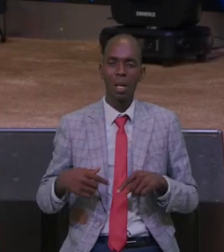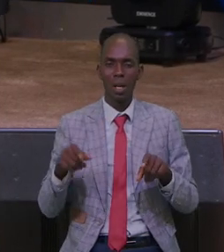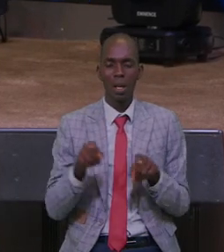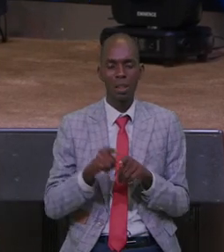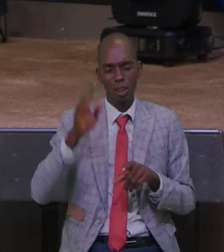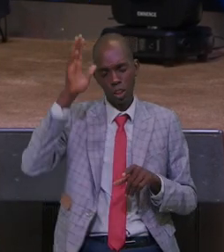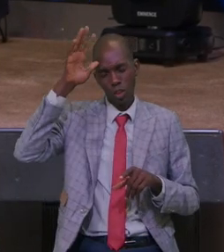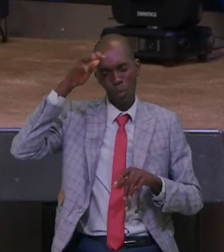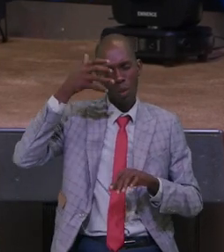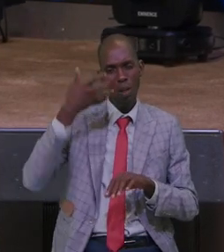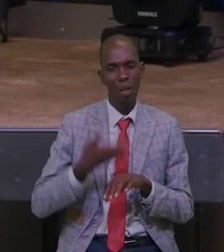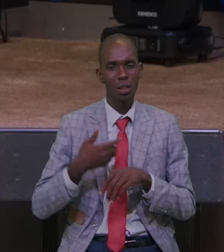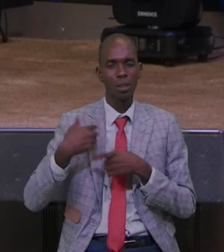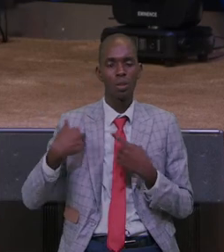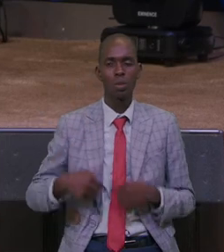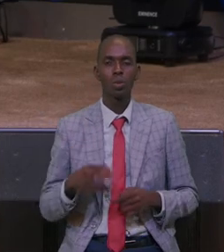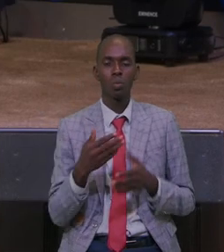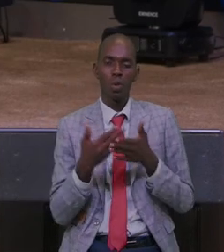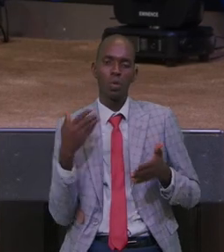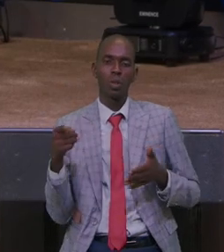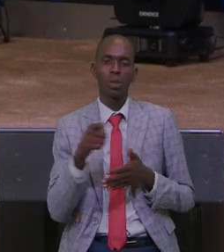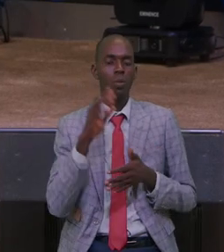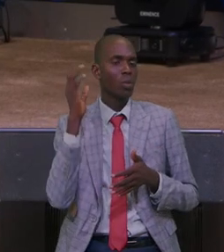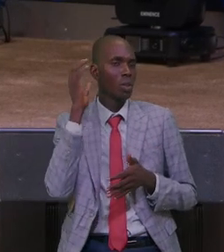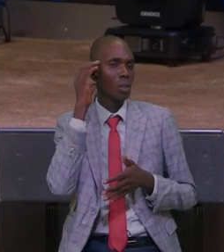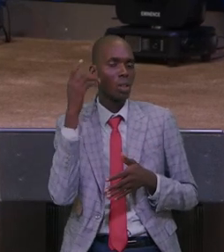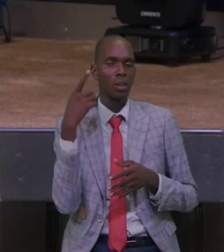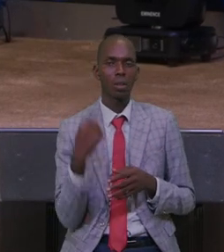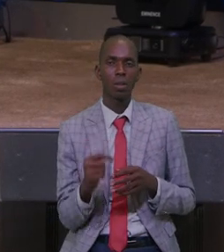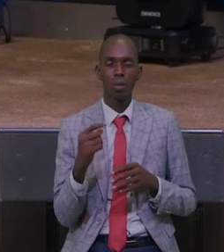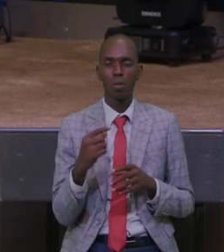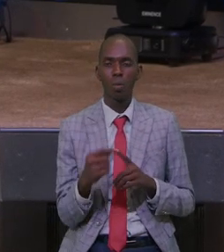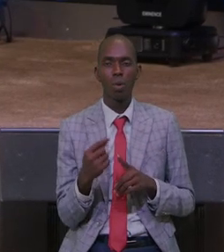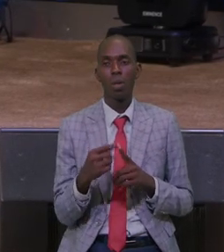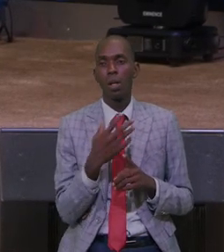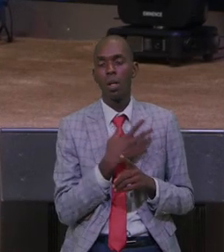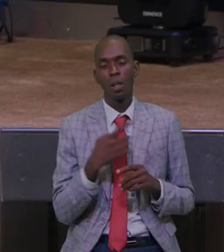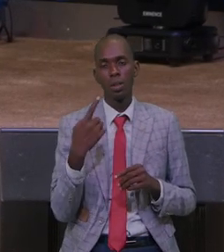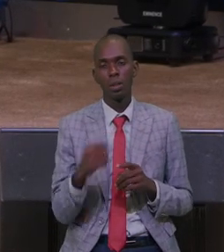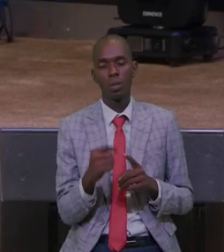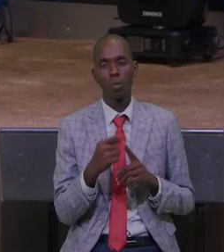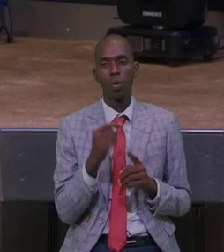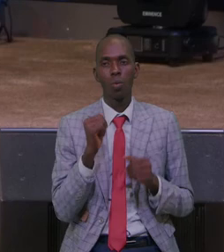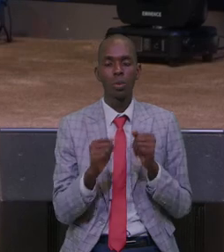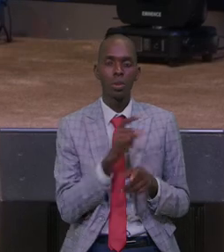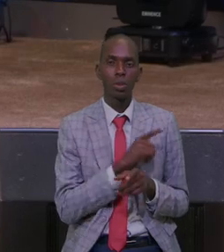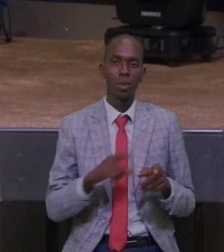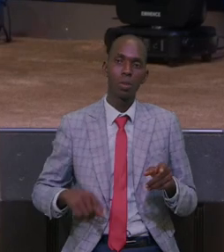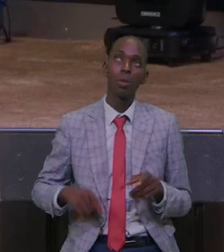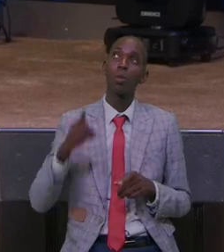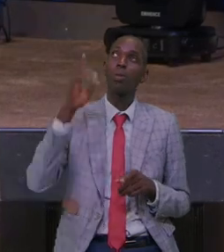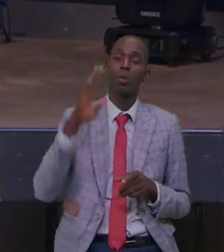lest they should hear the law and the word which the Lord of hosts has